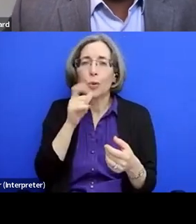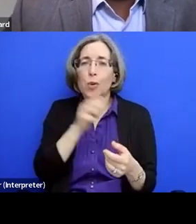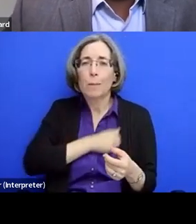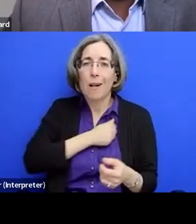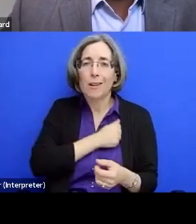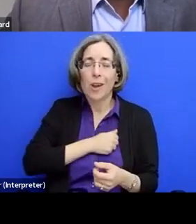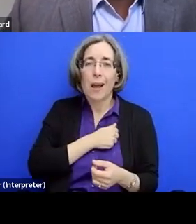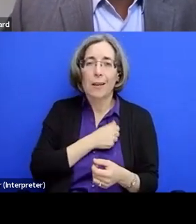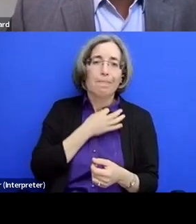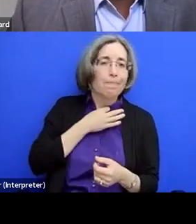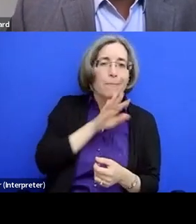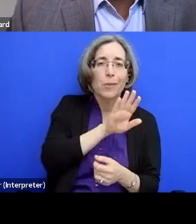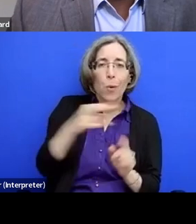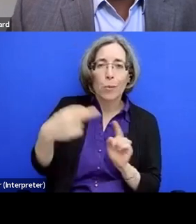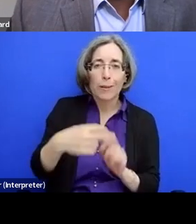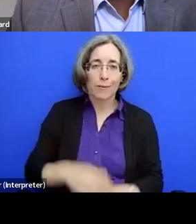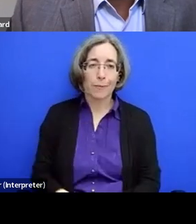of wanted to get your, your take on that.